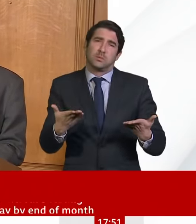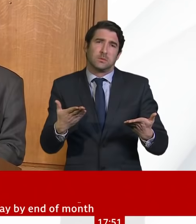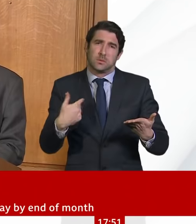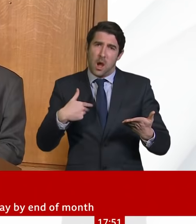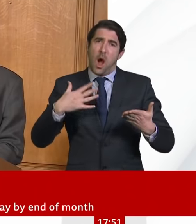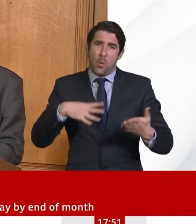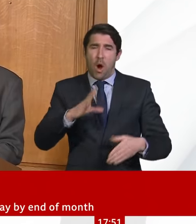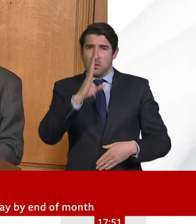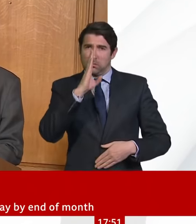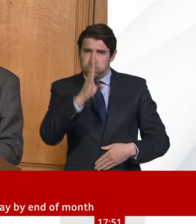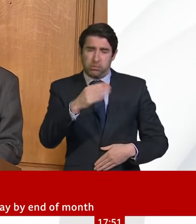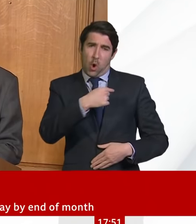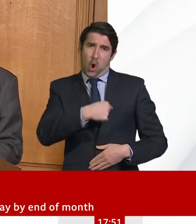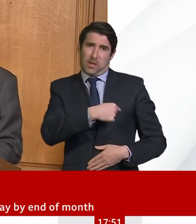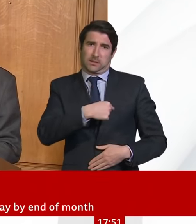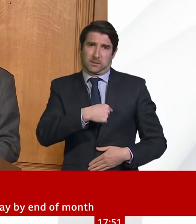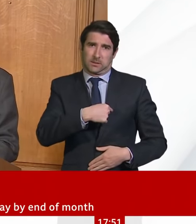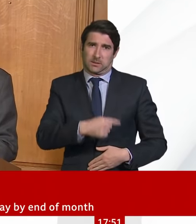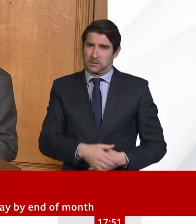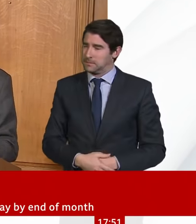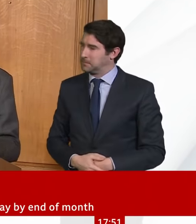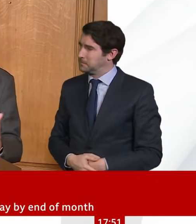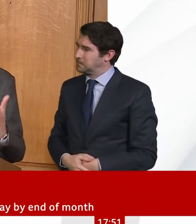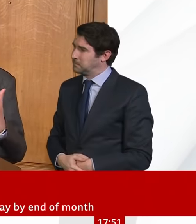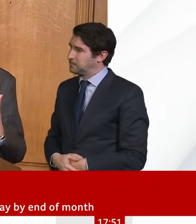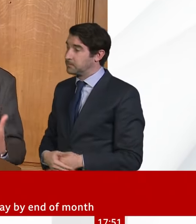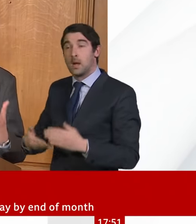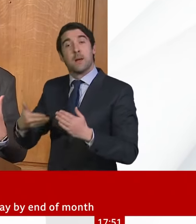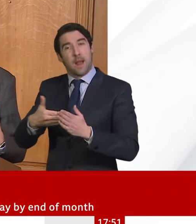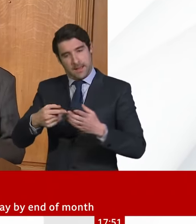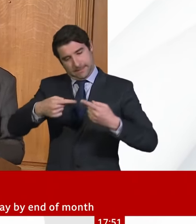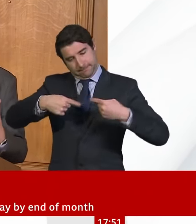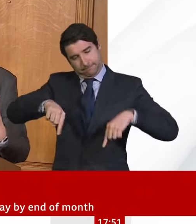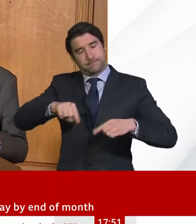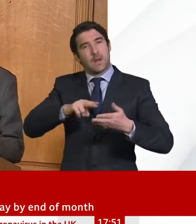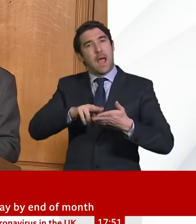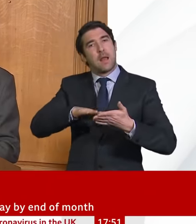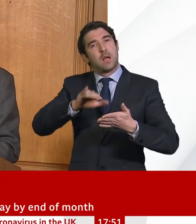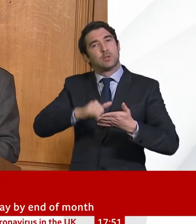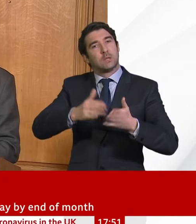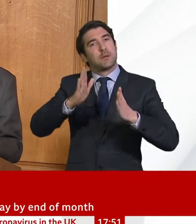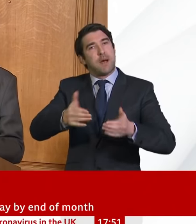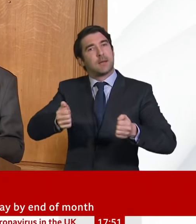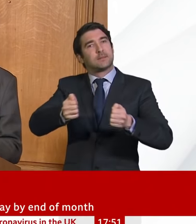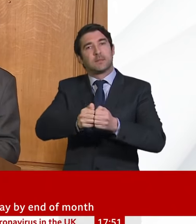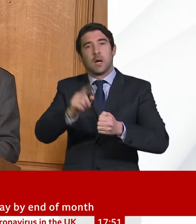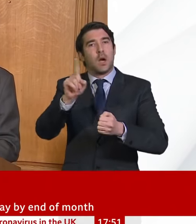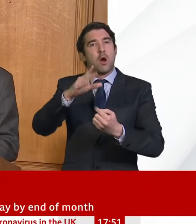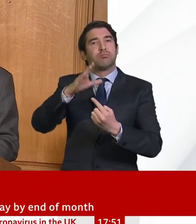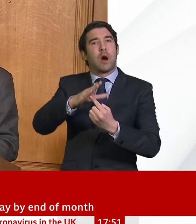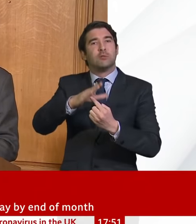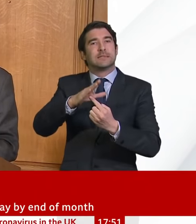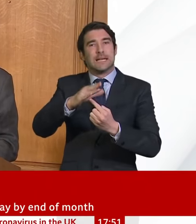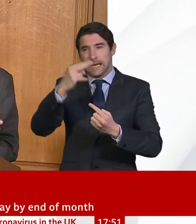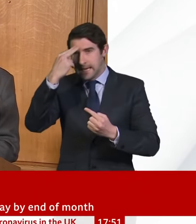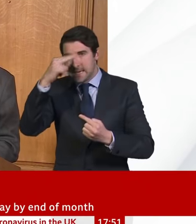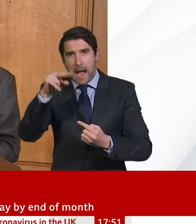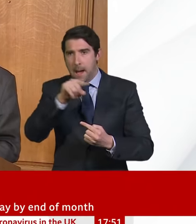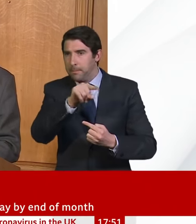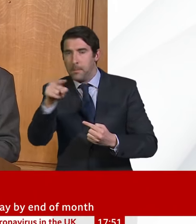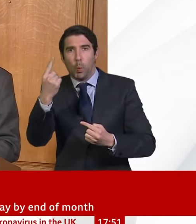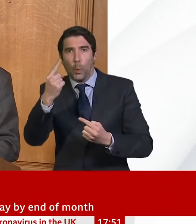that we most want to test. And this is what has been reflected back to us from NHS organisations too. So, of